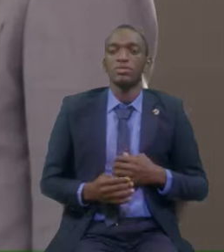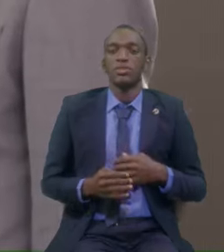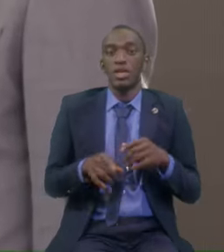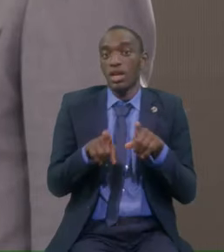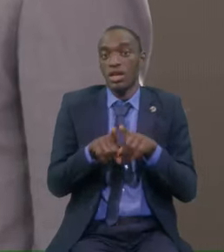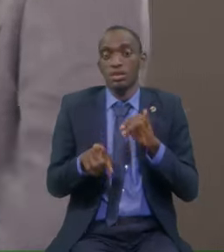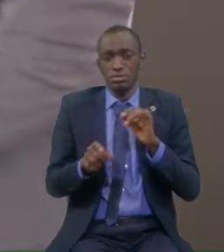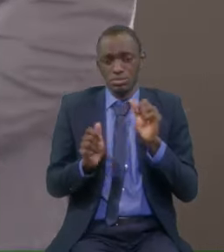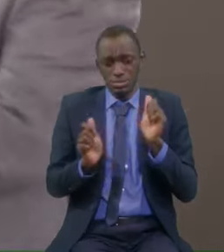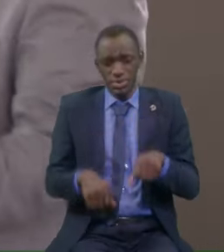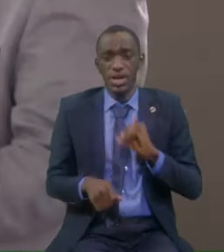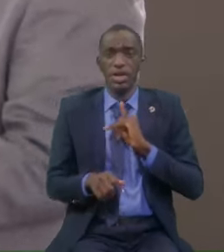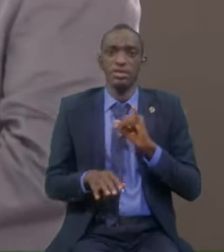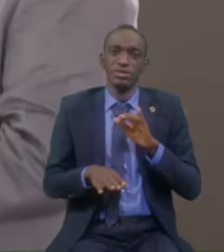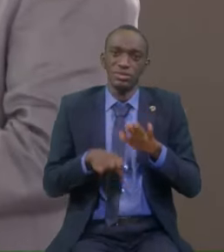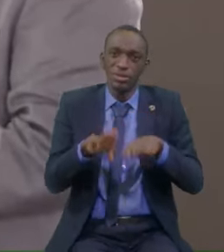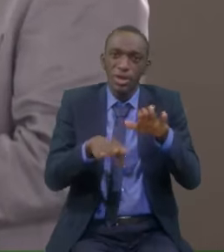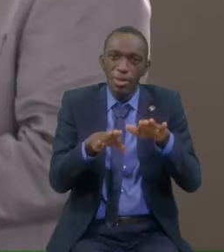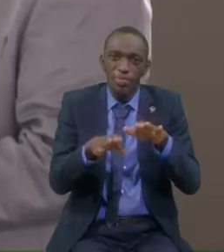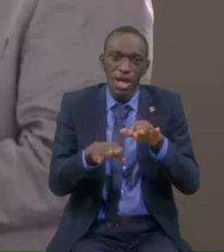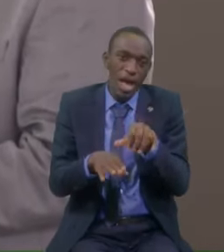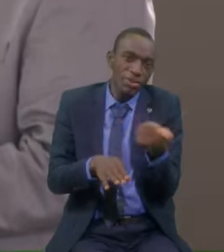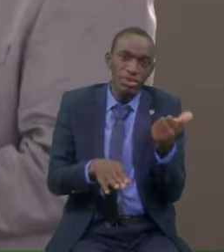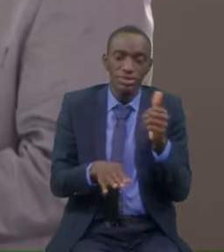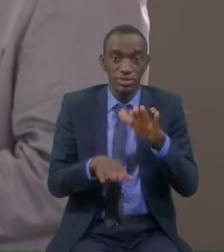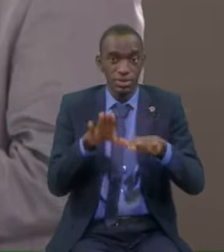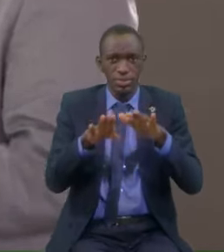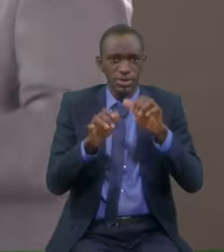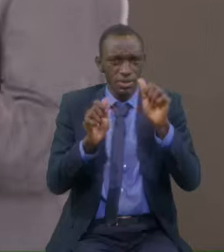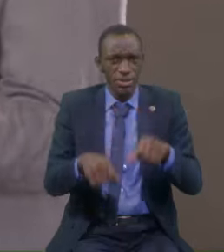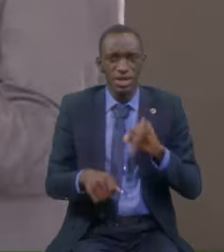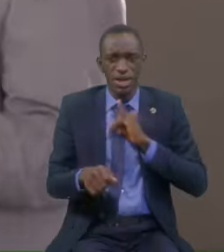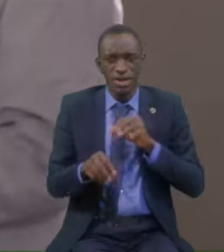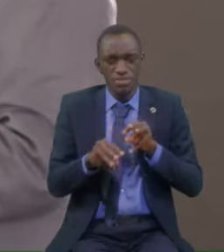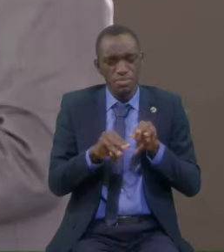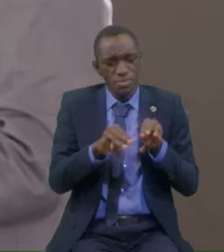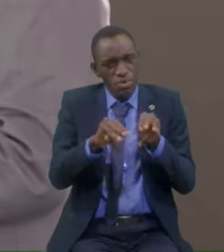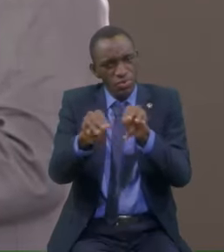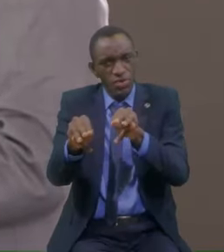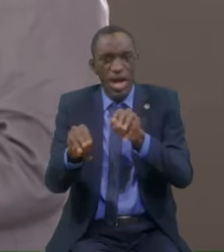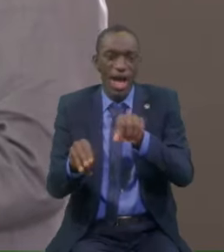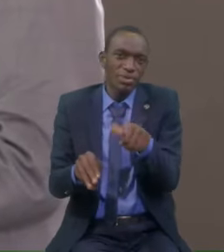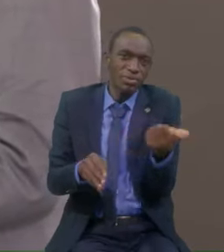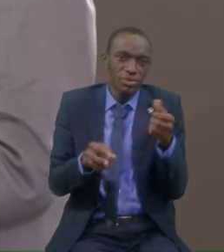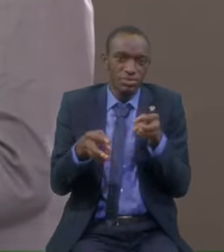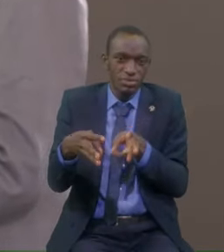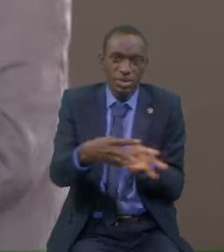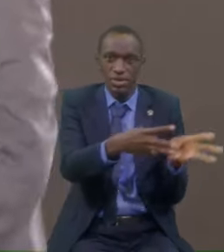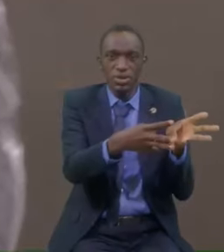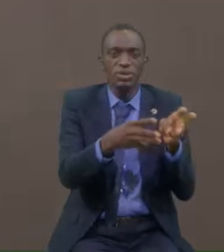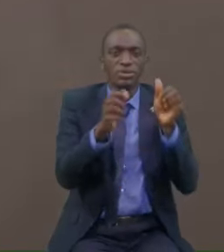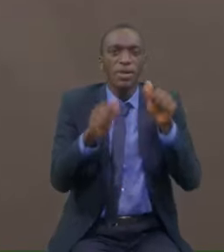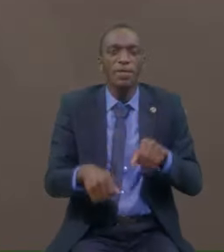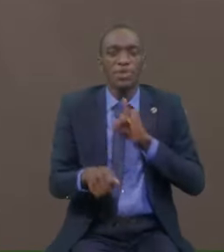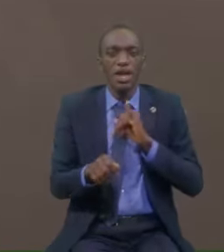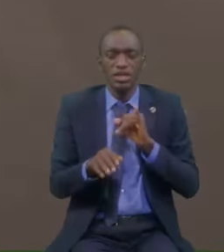step? Can I move another direction? Can I climb a new mountain?